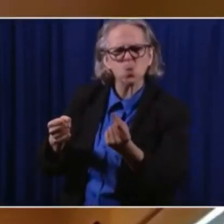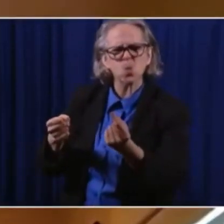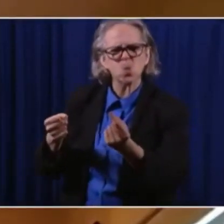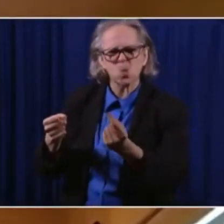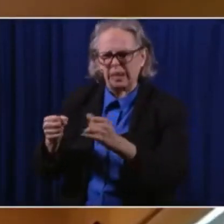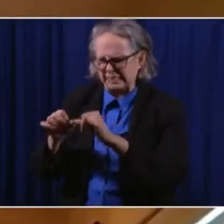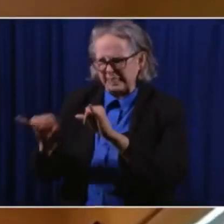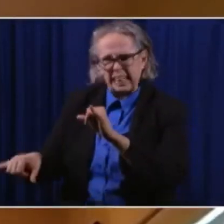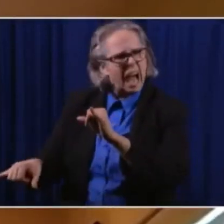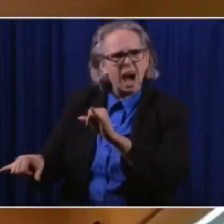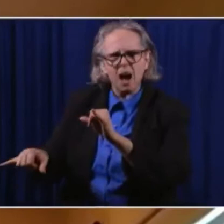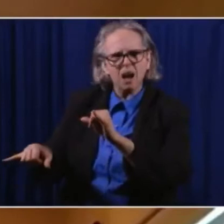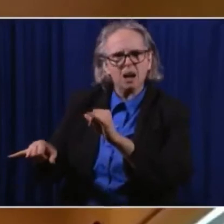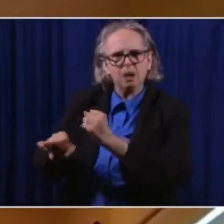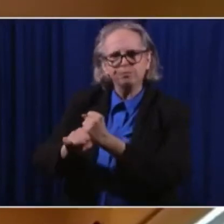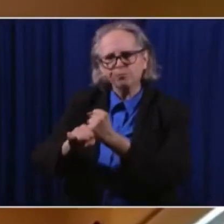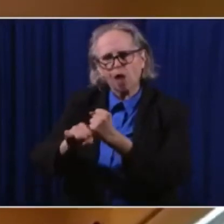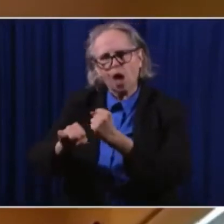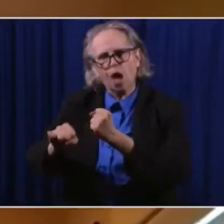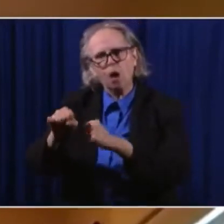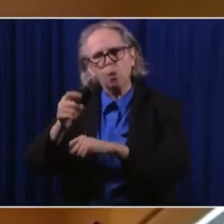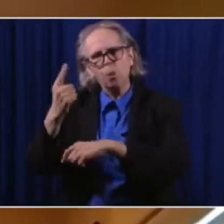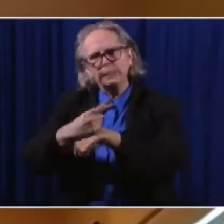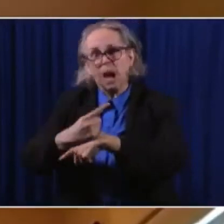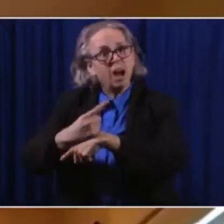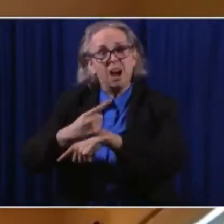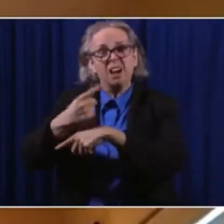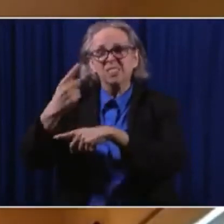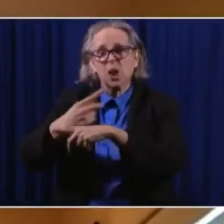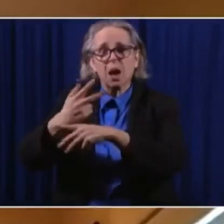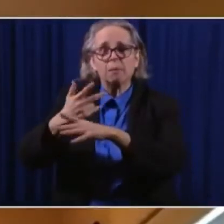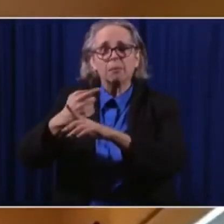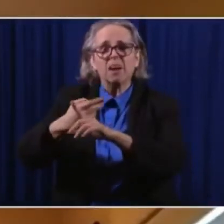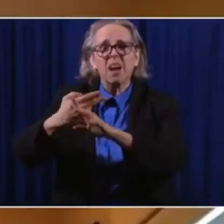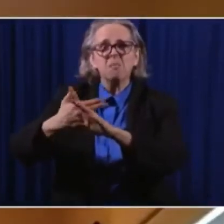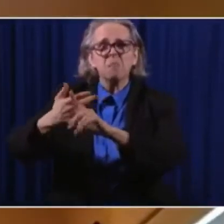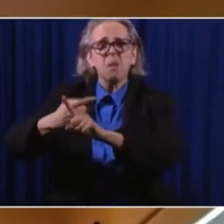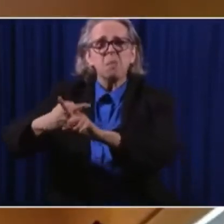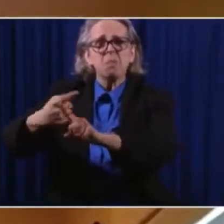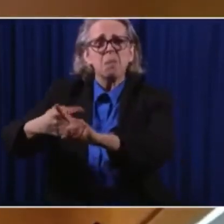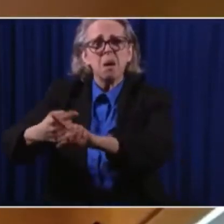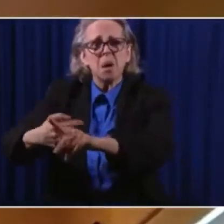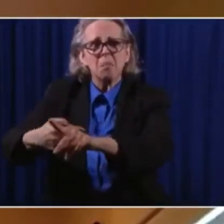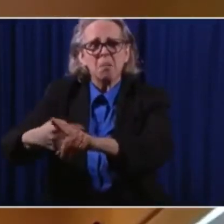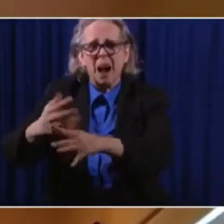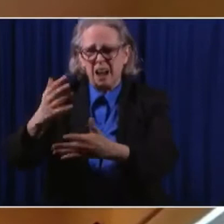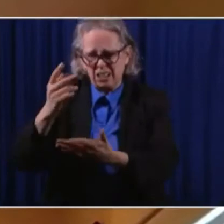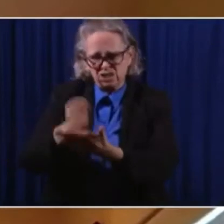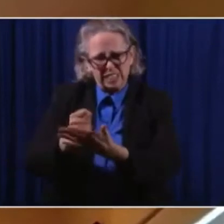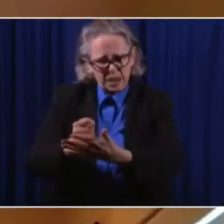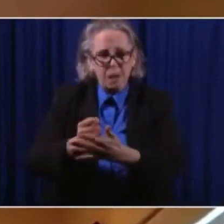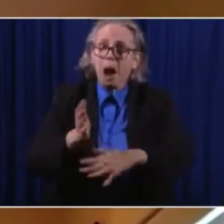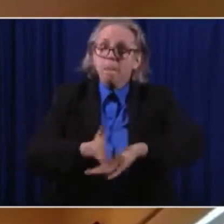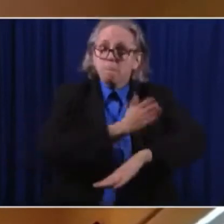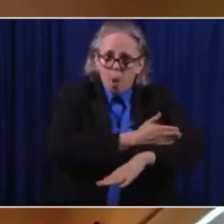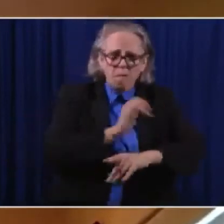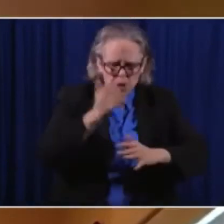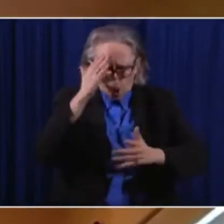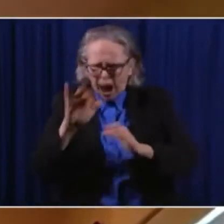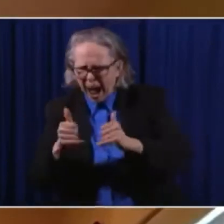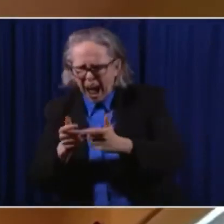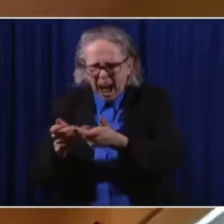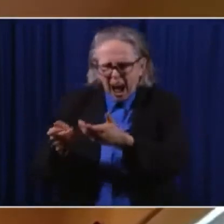time. We've made great strides in the treatment of COVID-19, and those advancements have, in fact, reduced hospital stays a